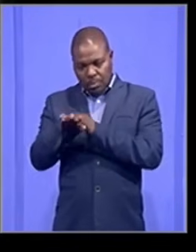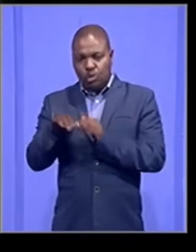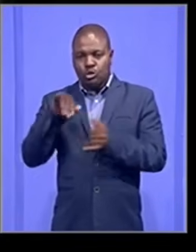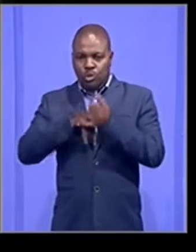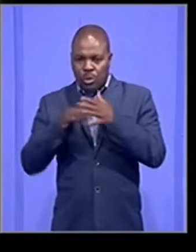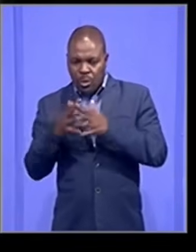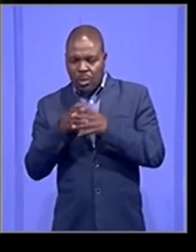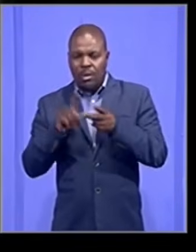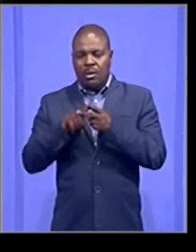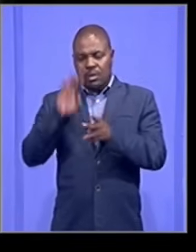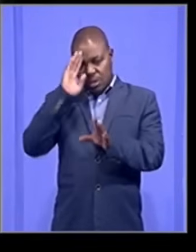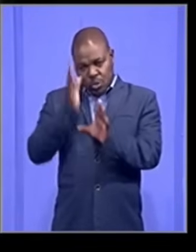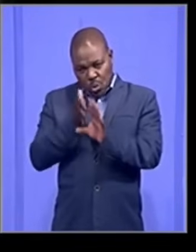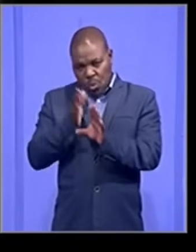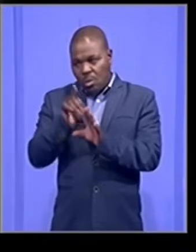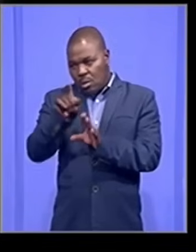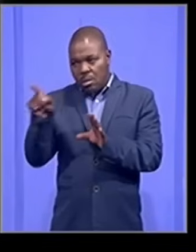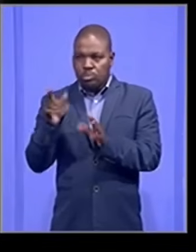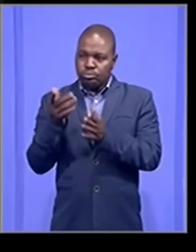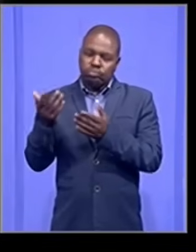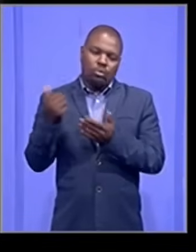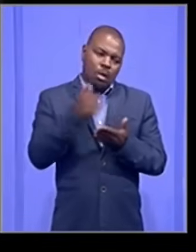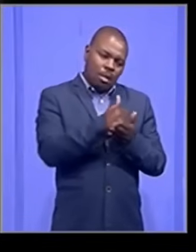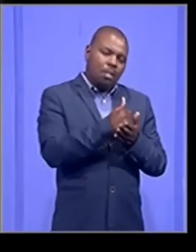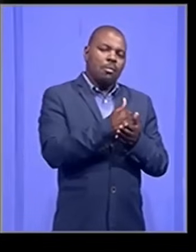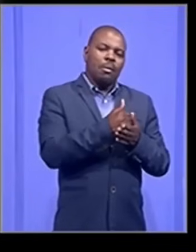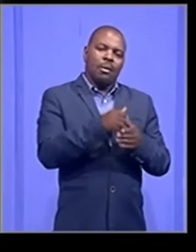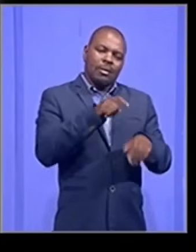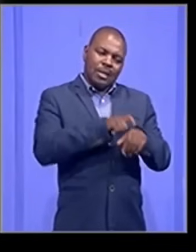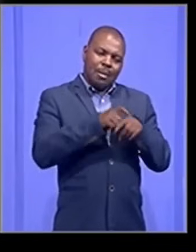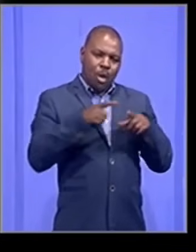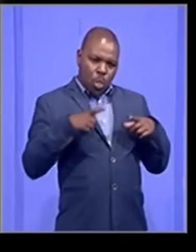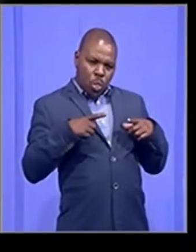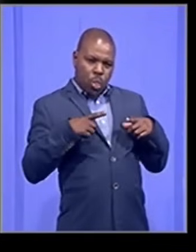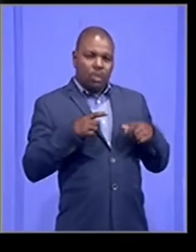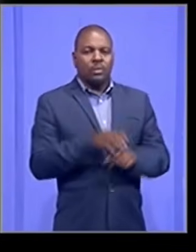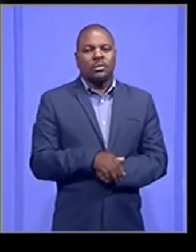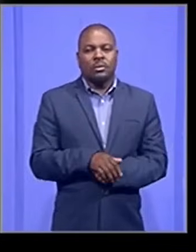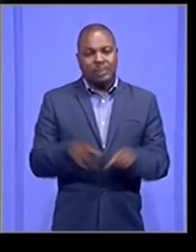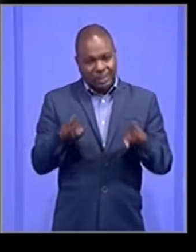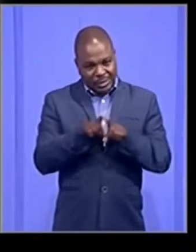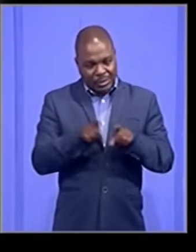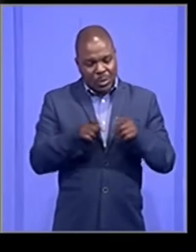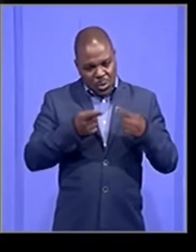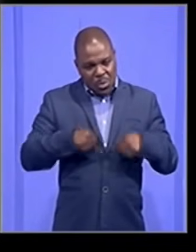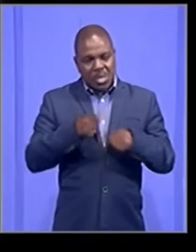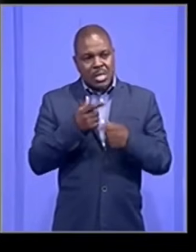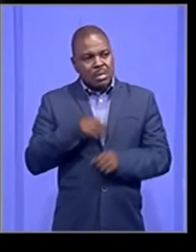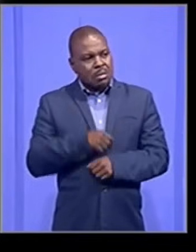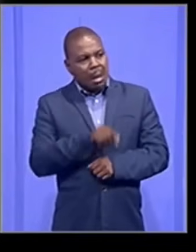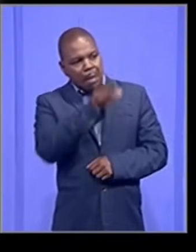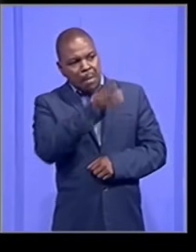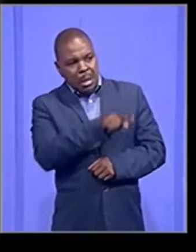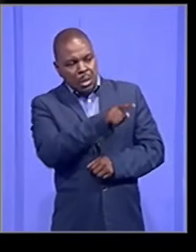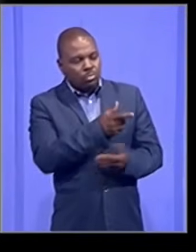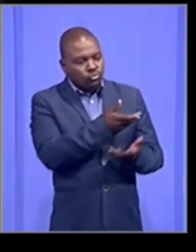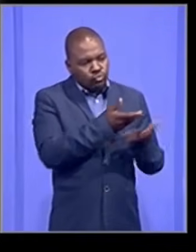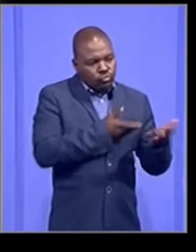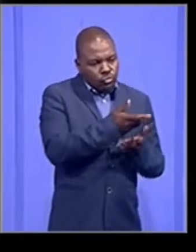le di-psychologist go ba thusa nako sane le teng. Le rona re tlogele go tlhola e re ga batho ba shera le